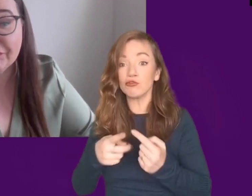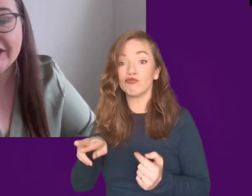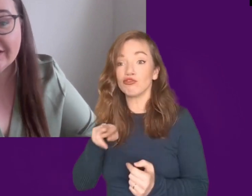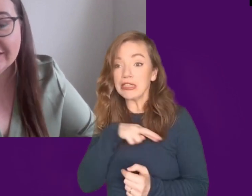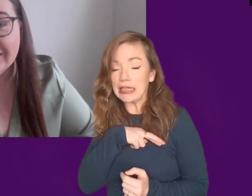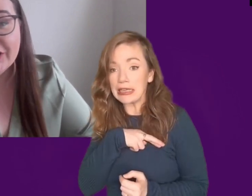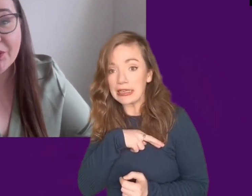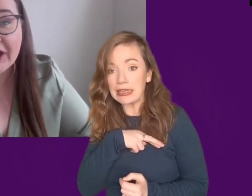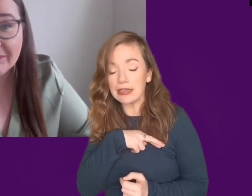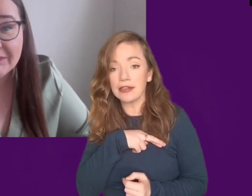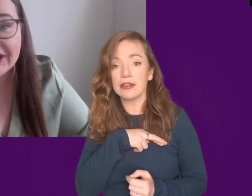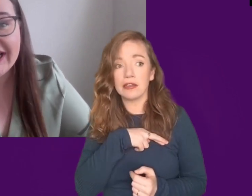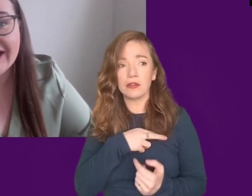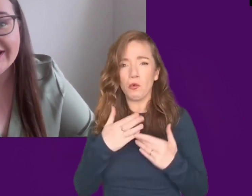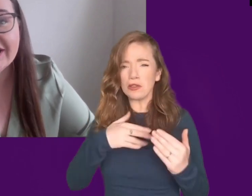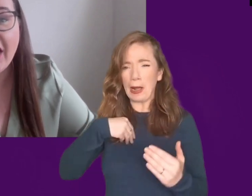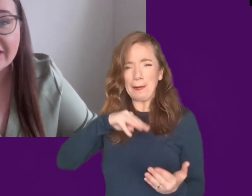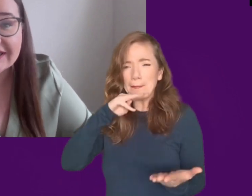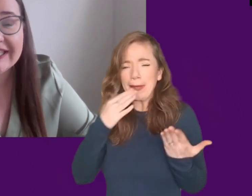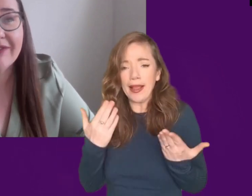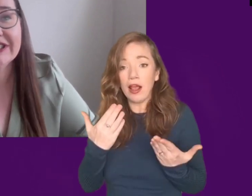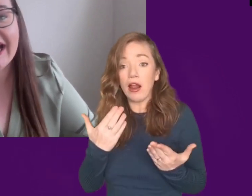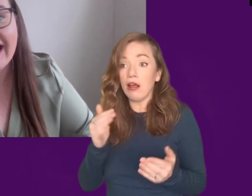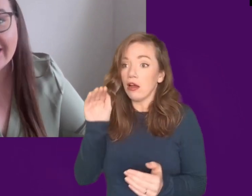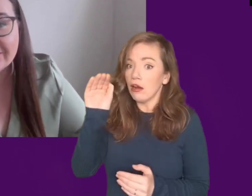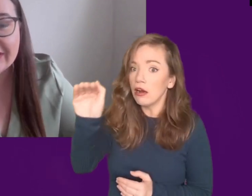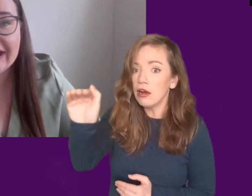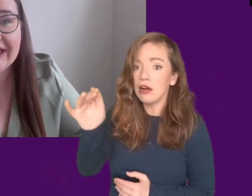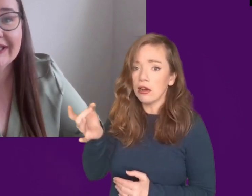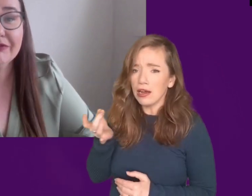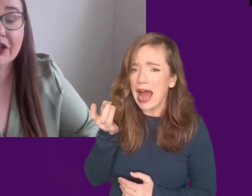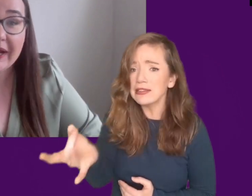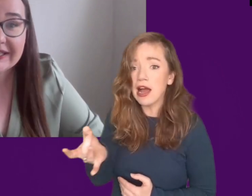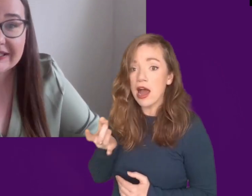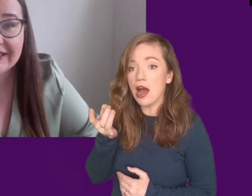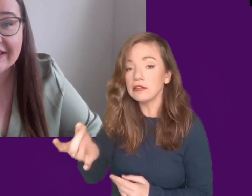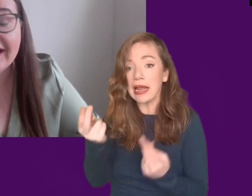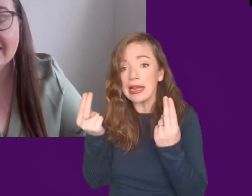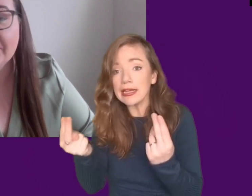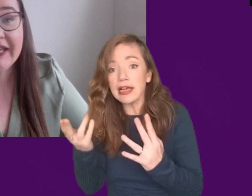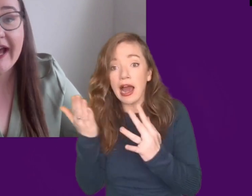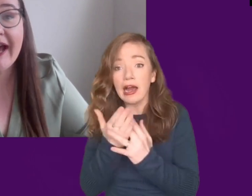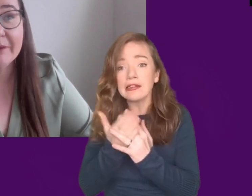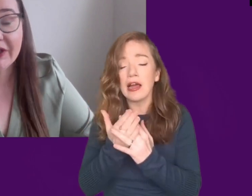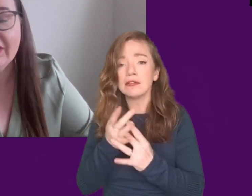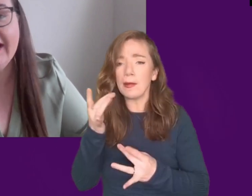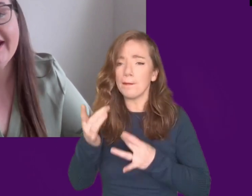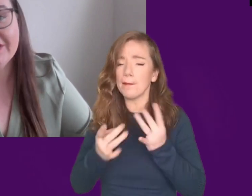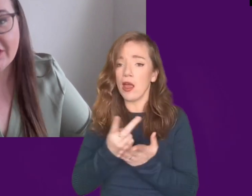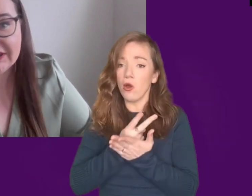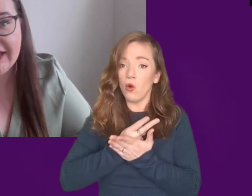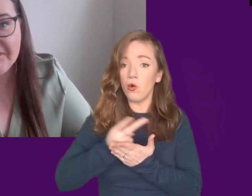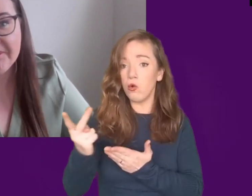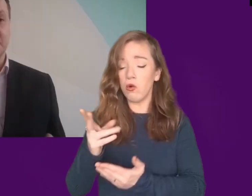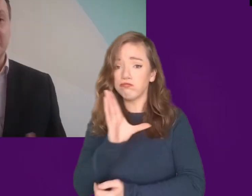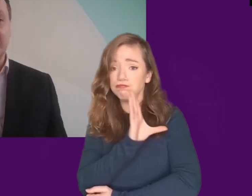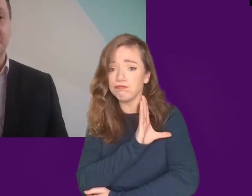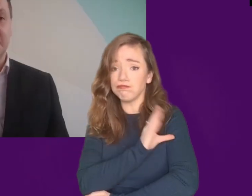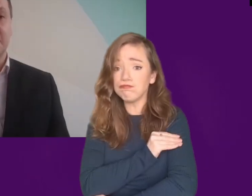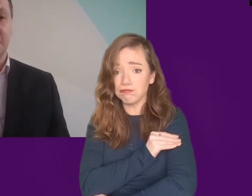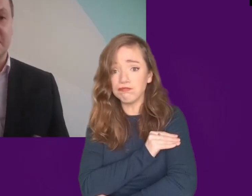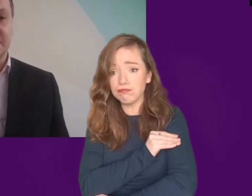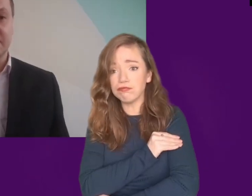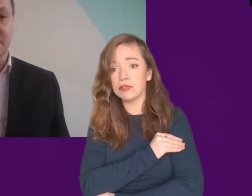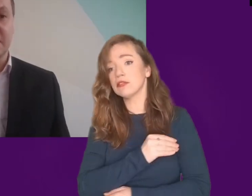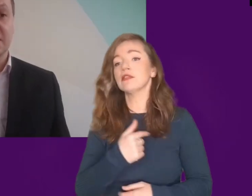fatigue is real. So what I mean by that is constantly having to ask for things and request things can be absolutely exhausting. We need